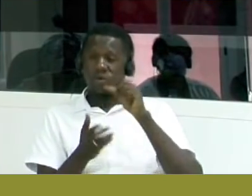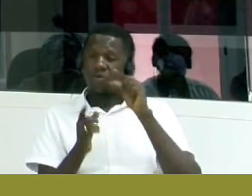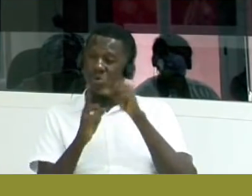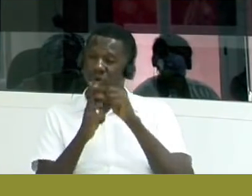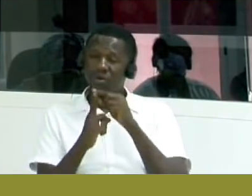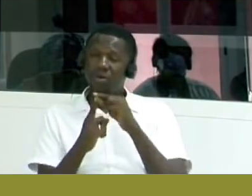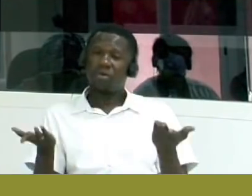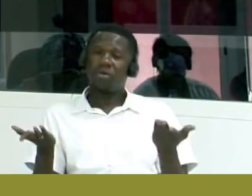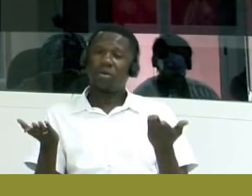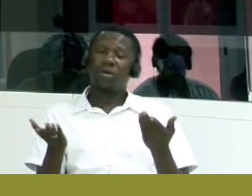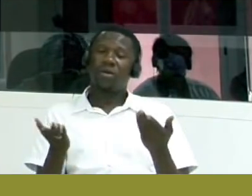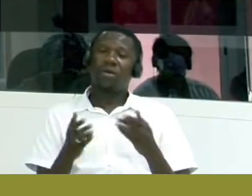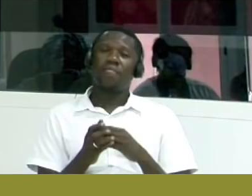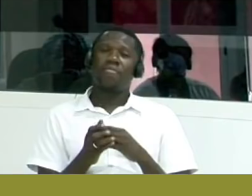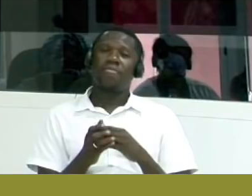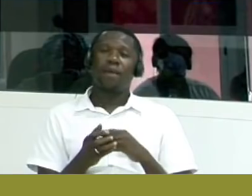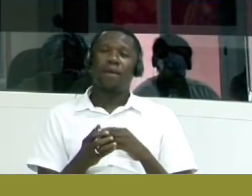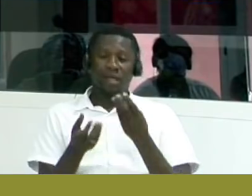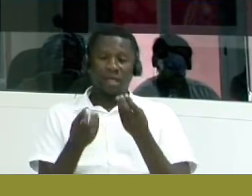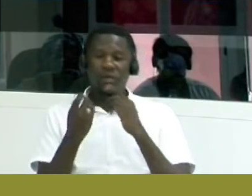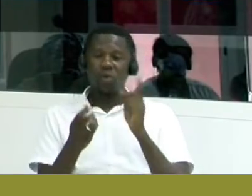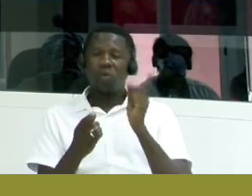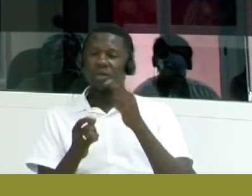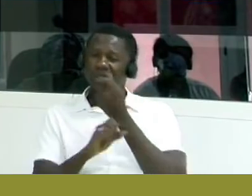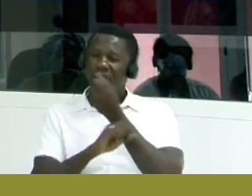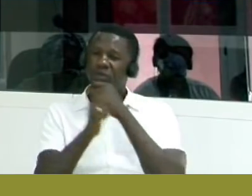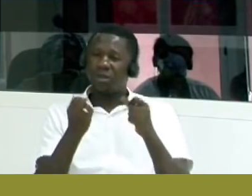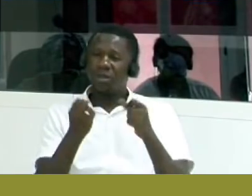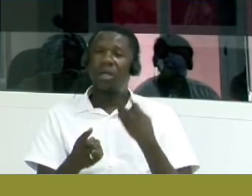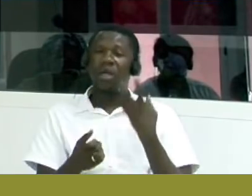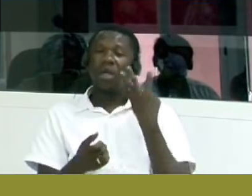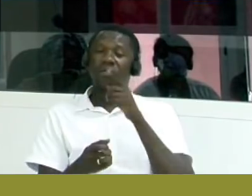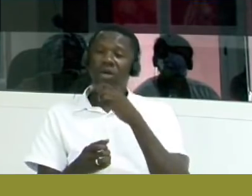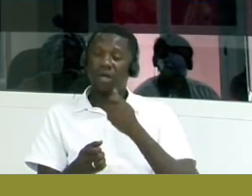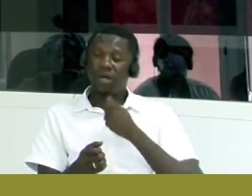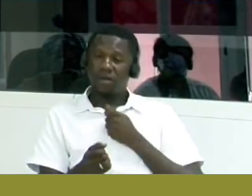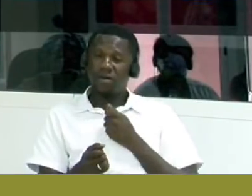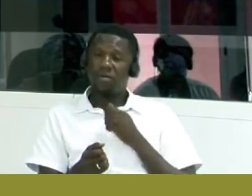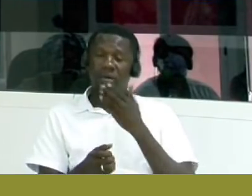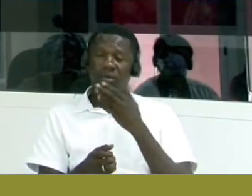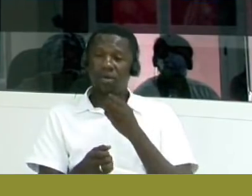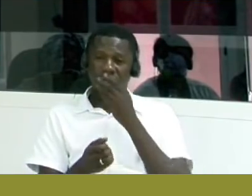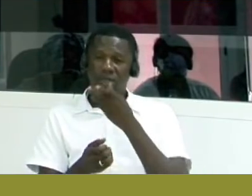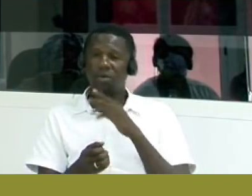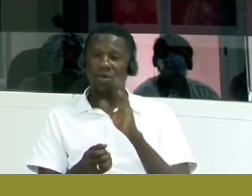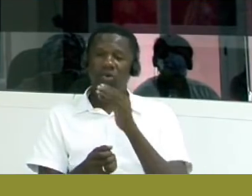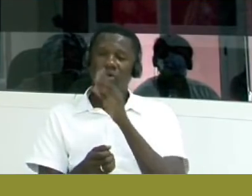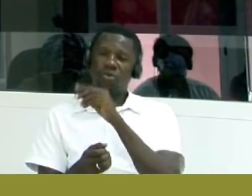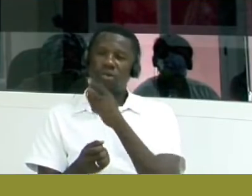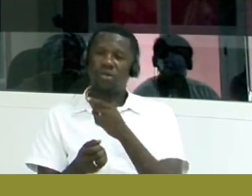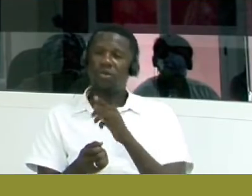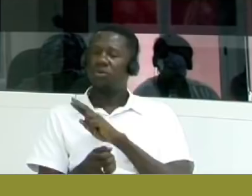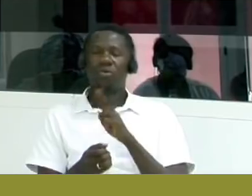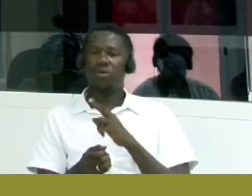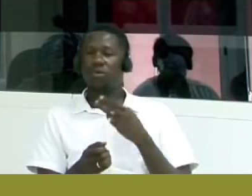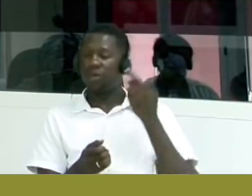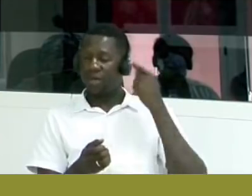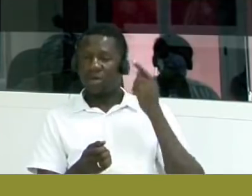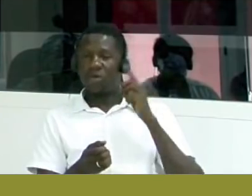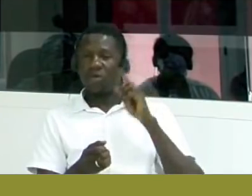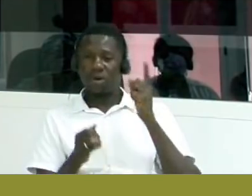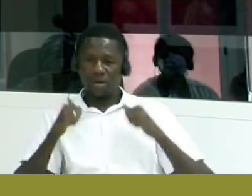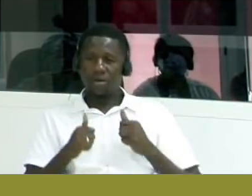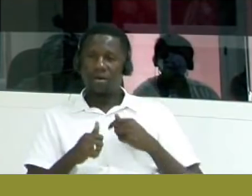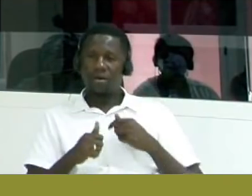the right word. Tell us what was the circumstance. If you are afraid, maybe you will say that they are going to this. That. No, we've had what has happened. Me, I'd rather